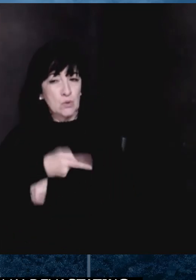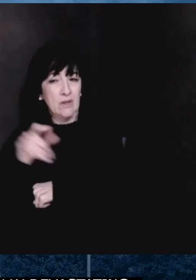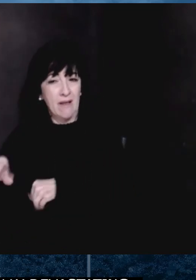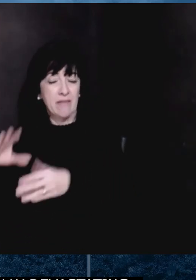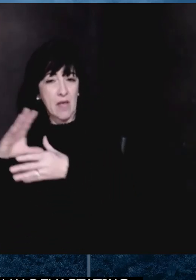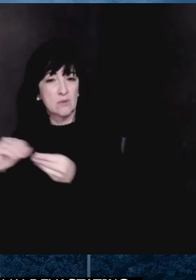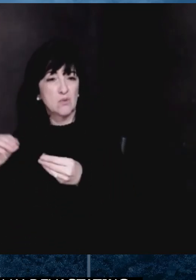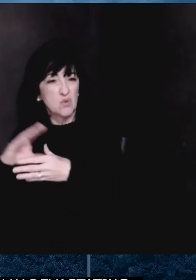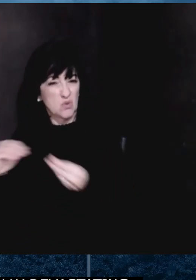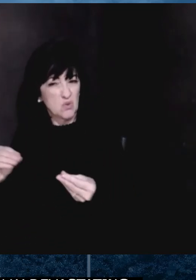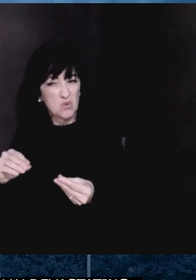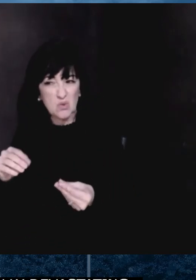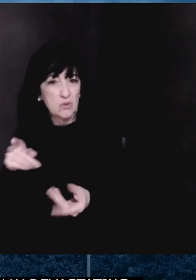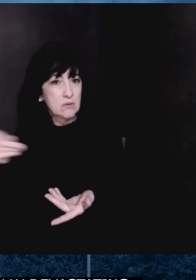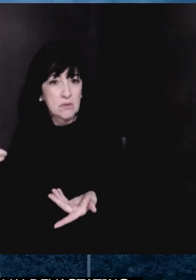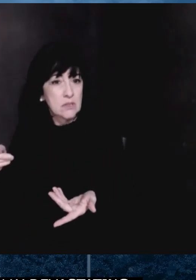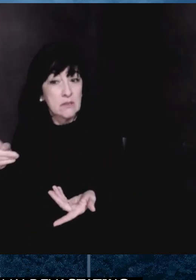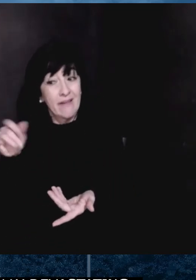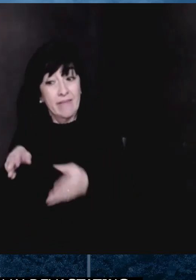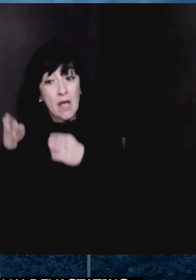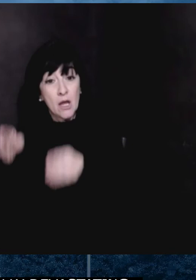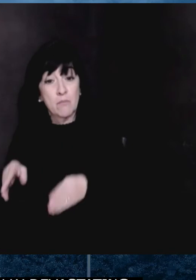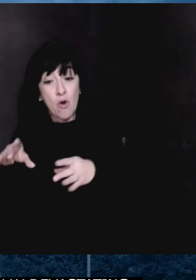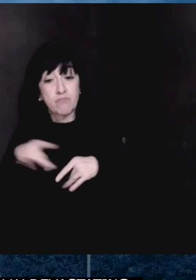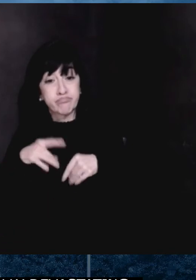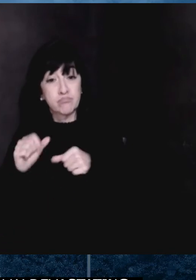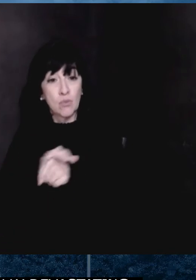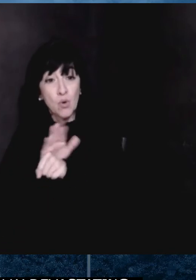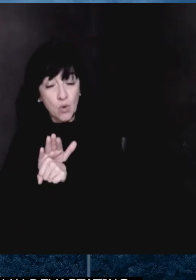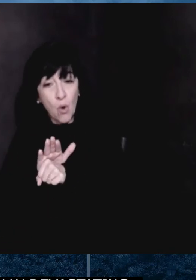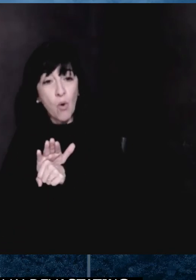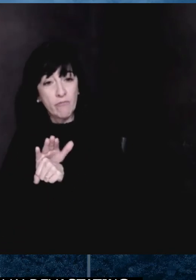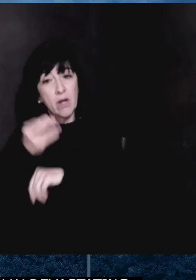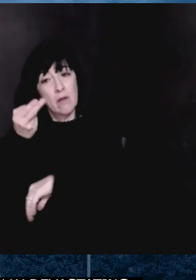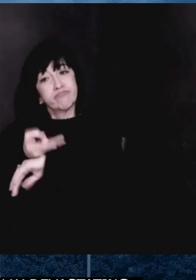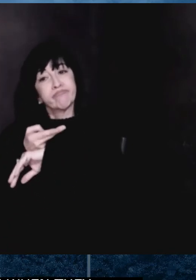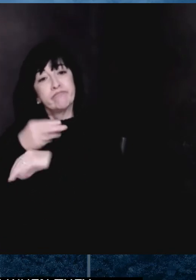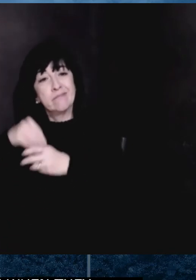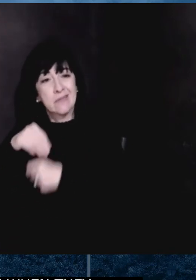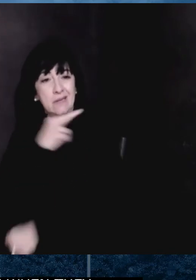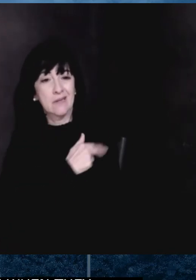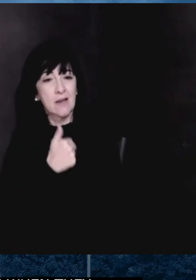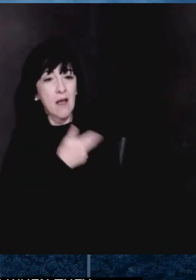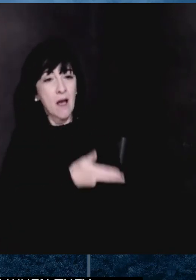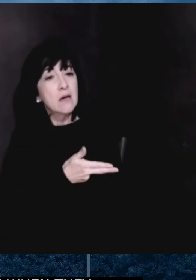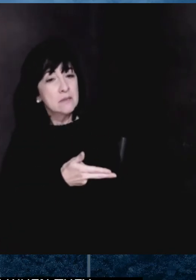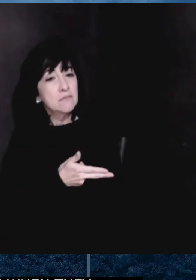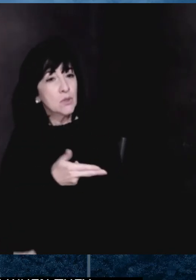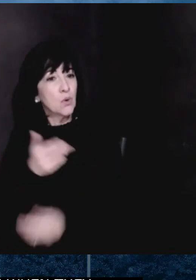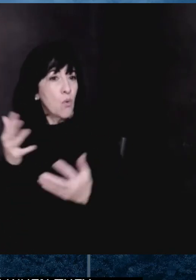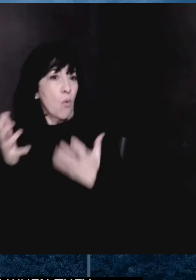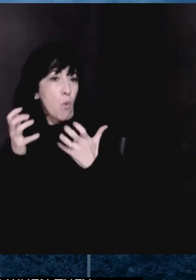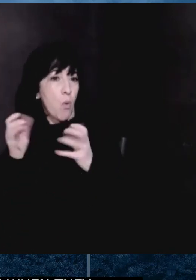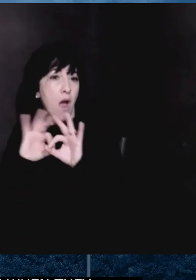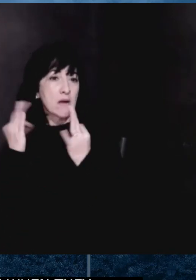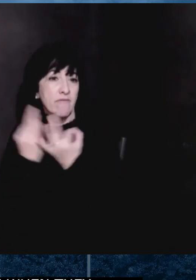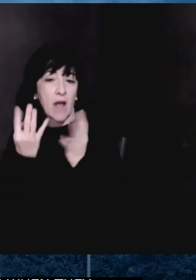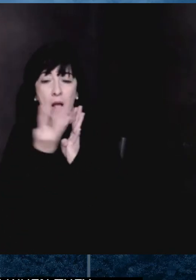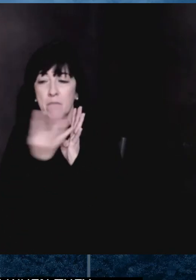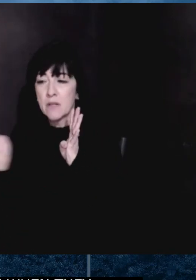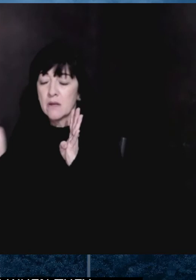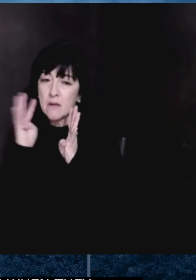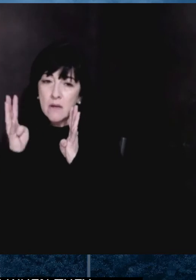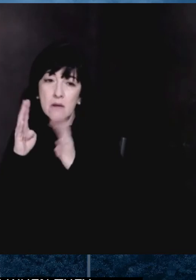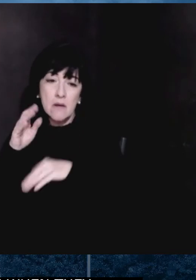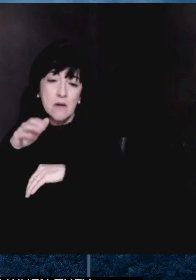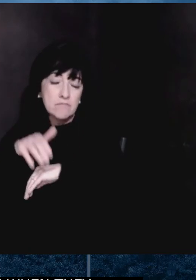mean, it really just does, and it should be for all of us just extra incentive to do our